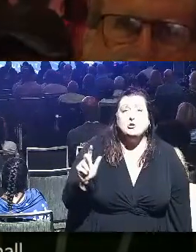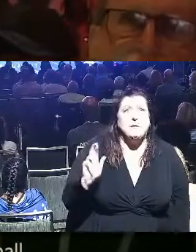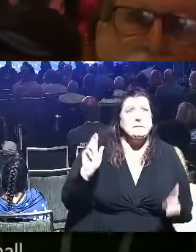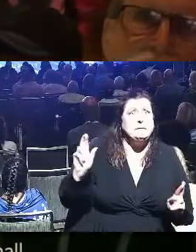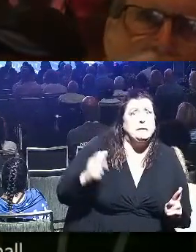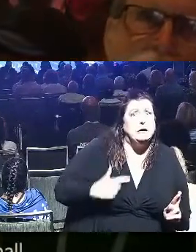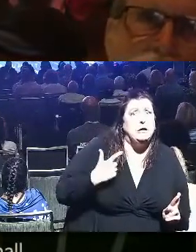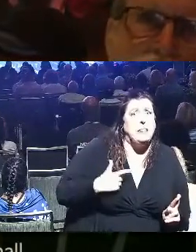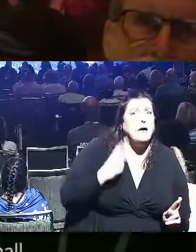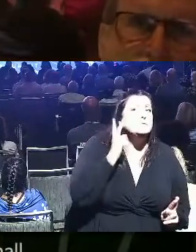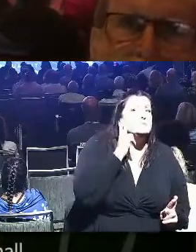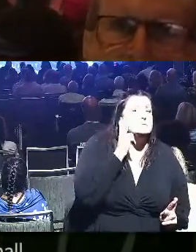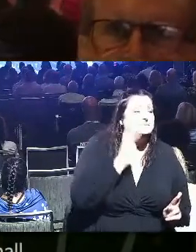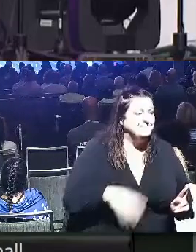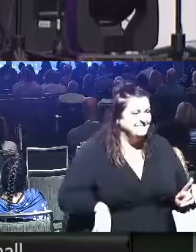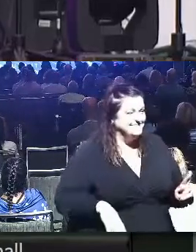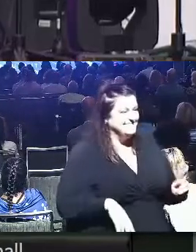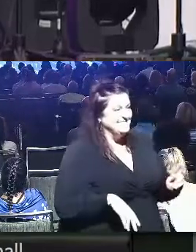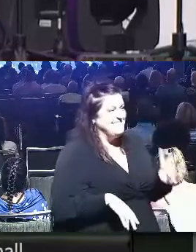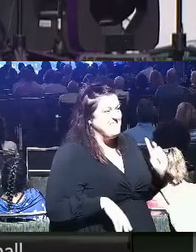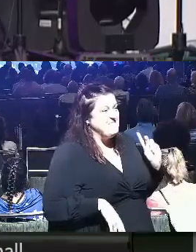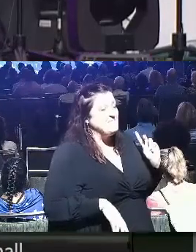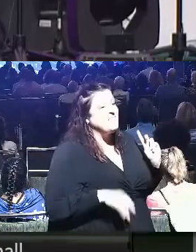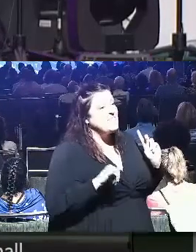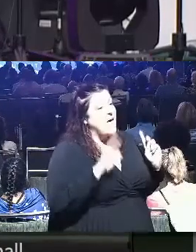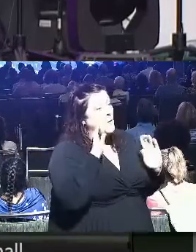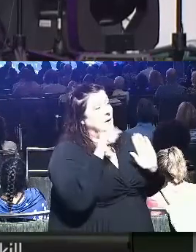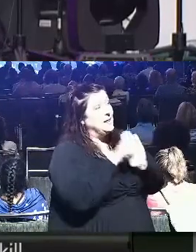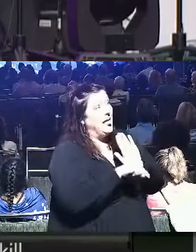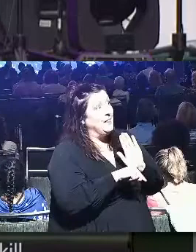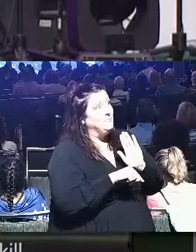alive. If this doesn't kill him, that would kill him.